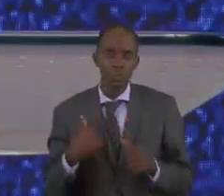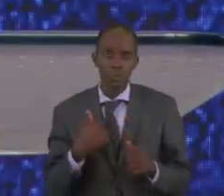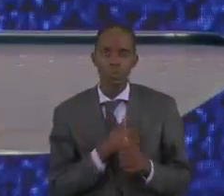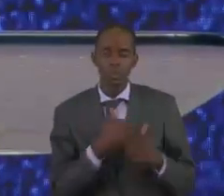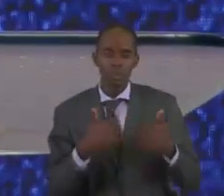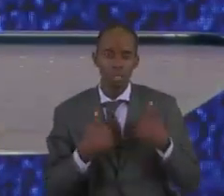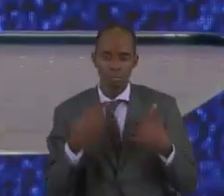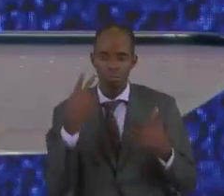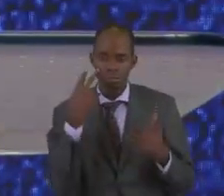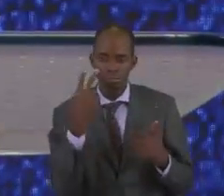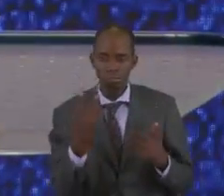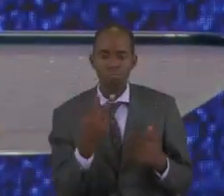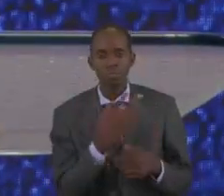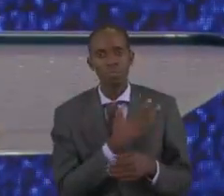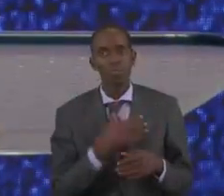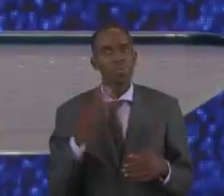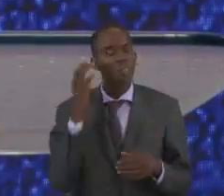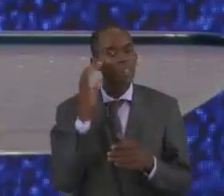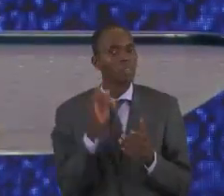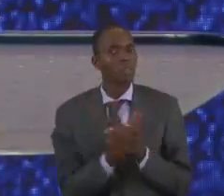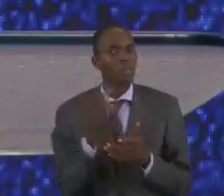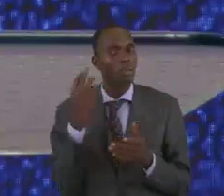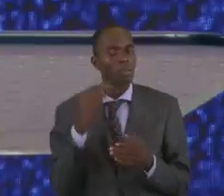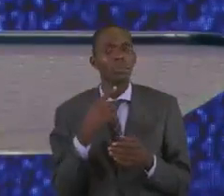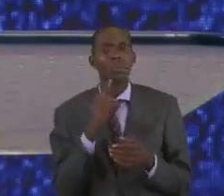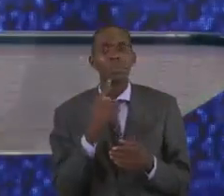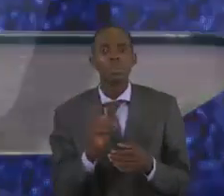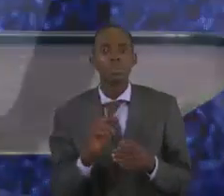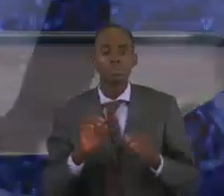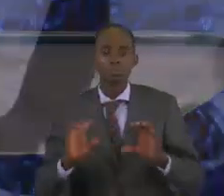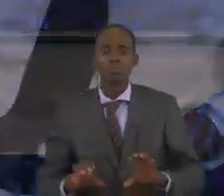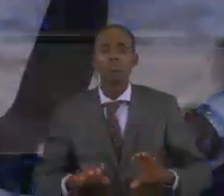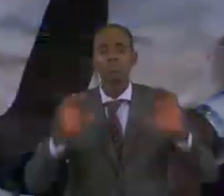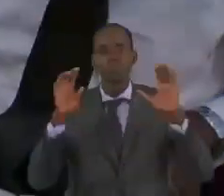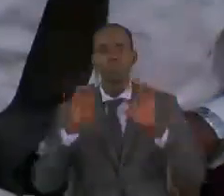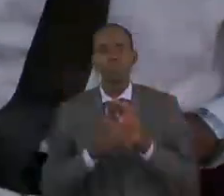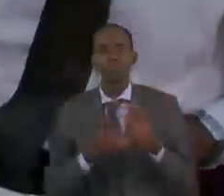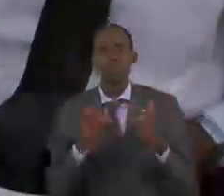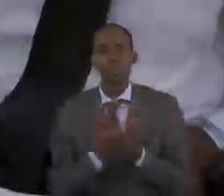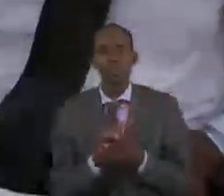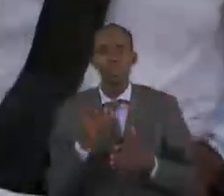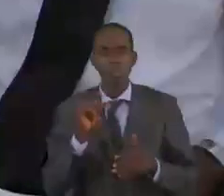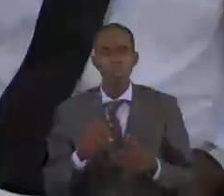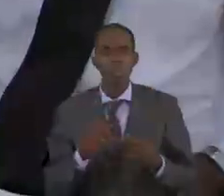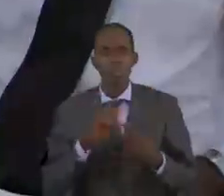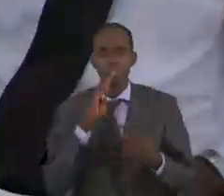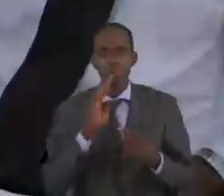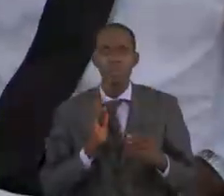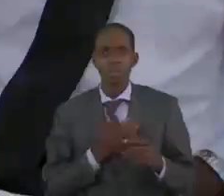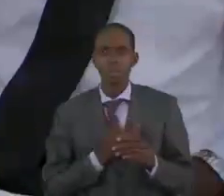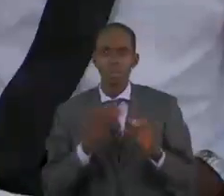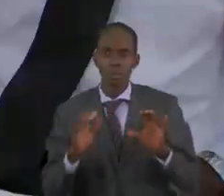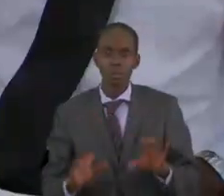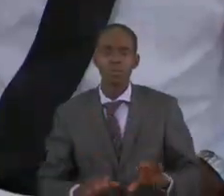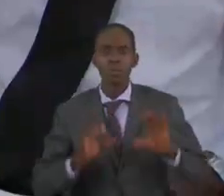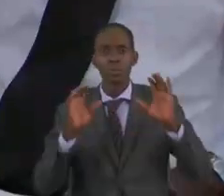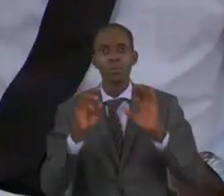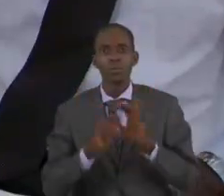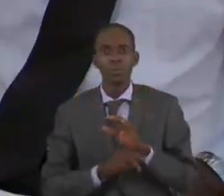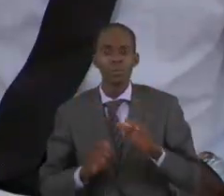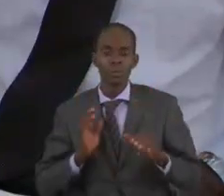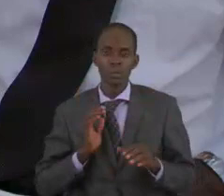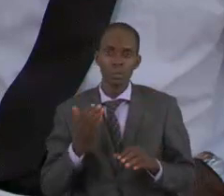and heard. That was their devotion, and that ought to be our devotion, our consecration,